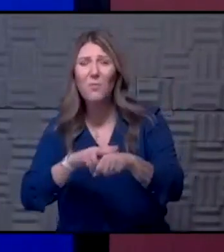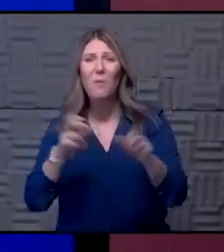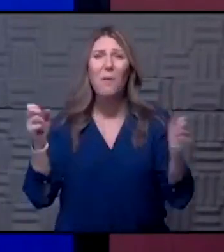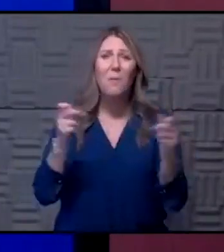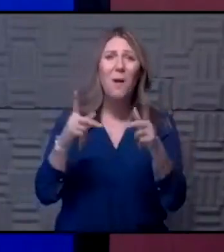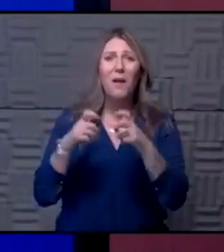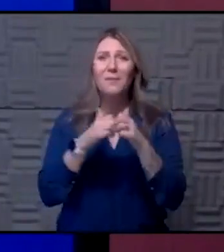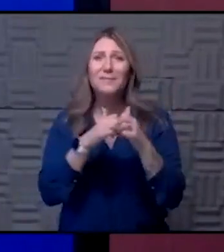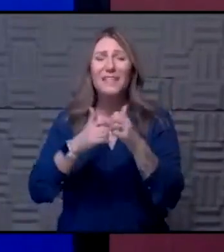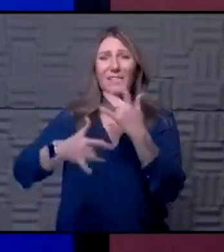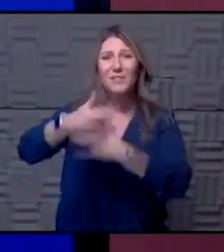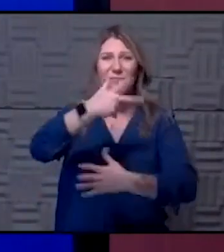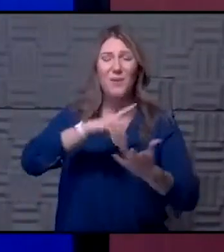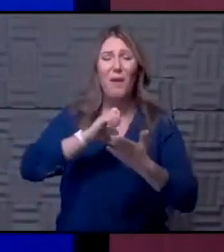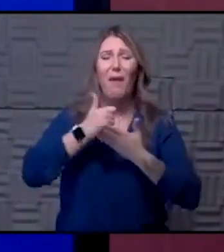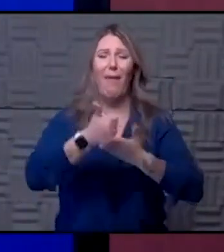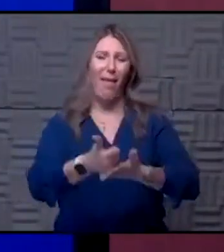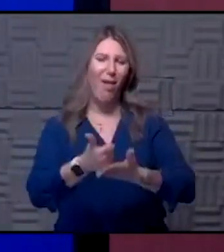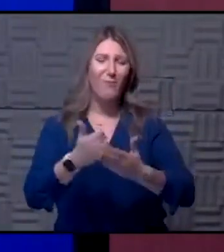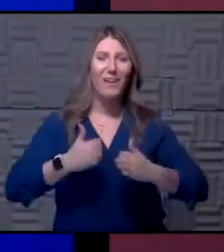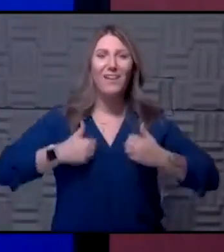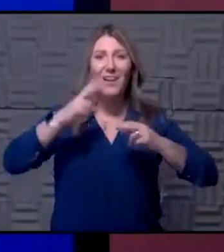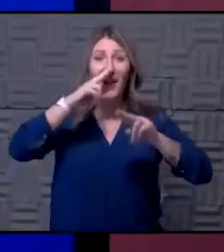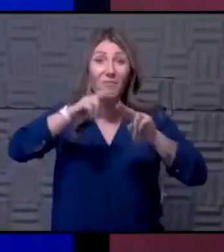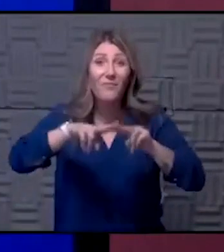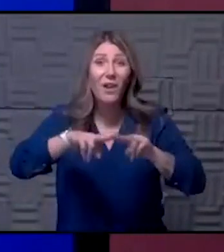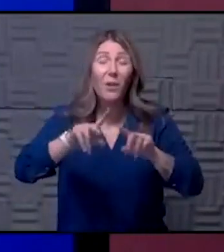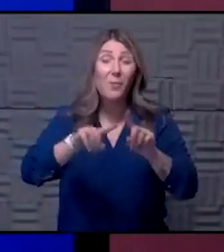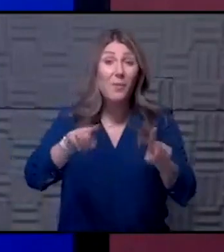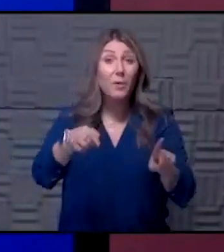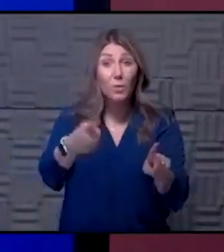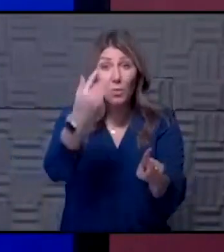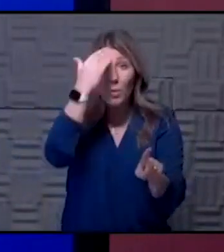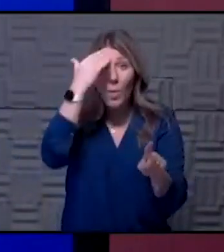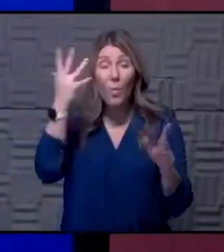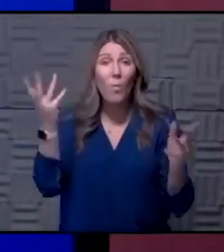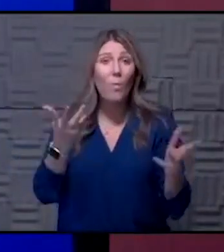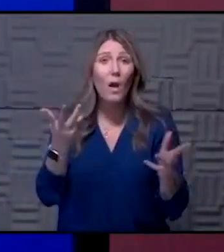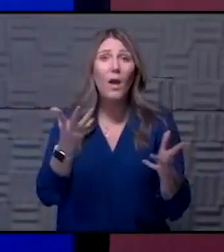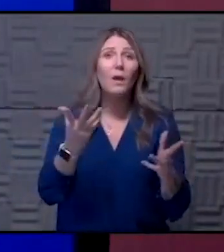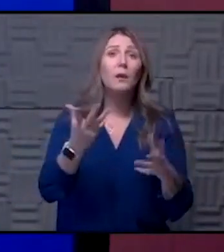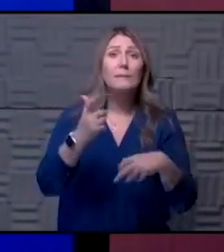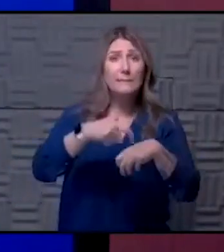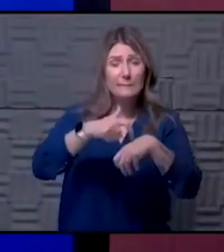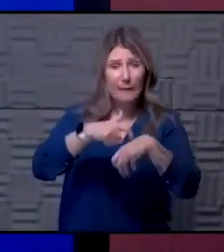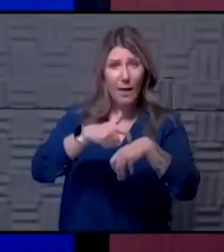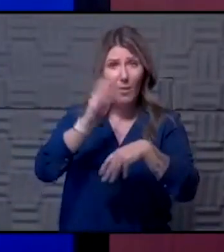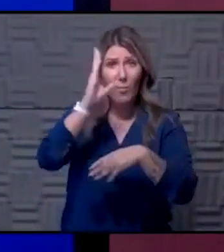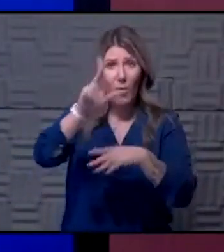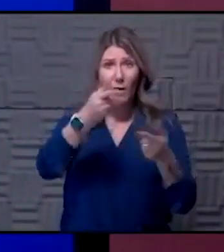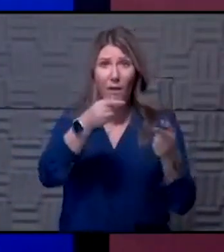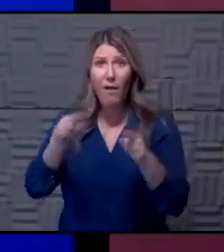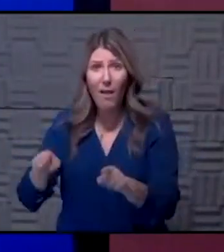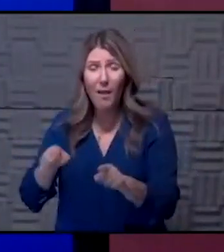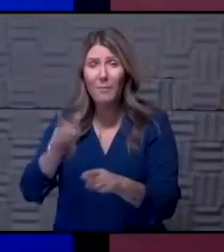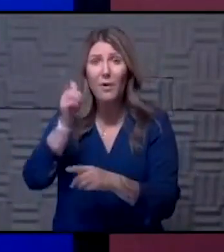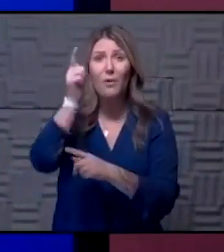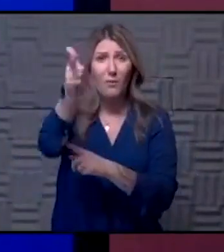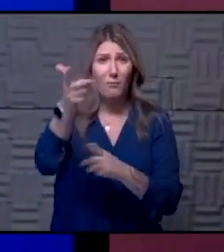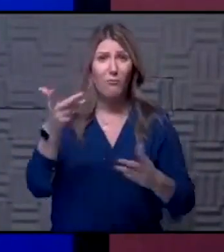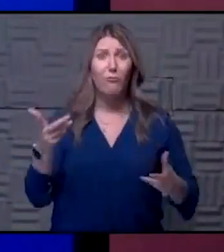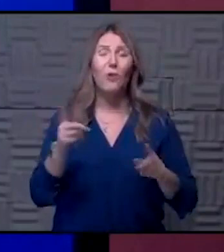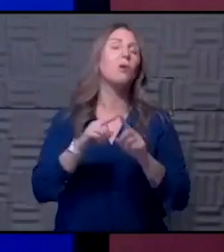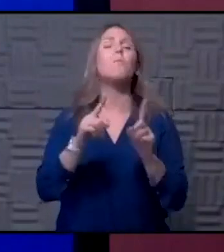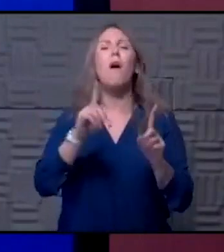and those things and help make life a lot of fun. And you know what? There is going to be a time and there is going to be a place. But ask yourself